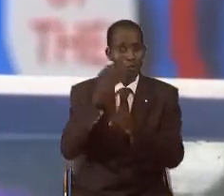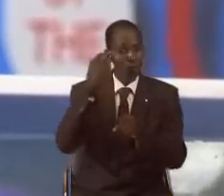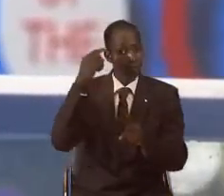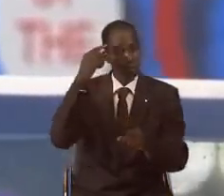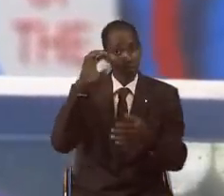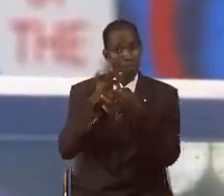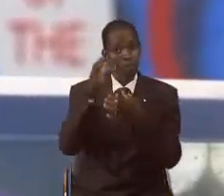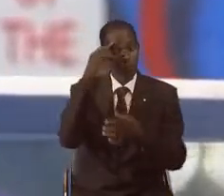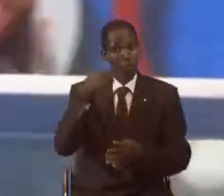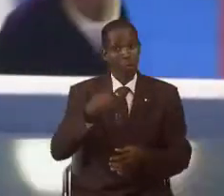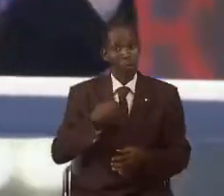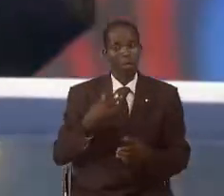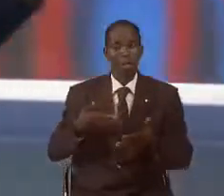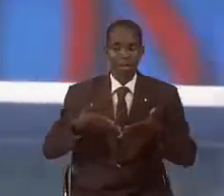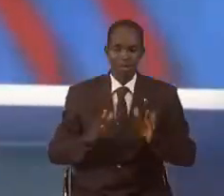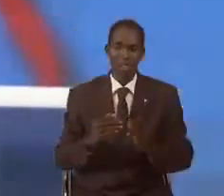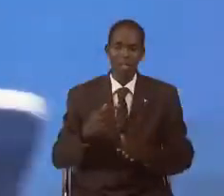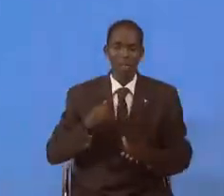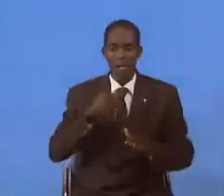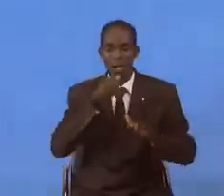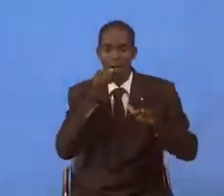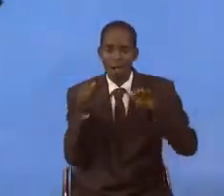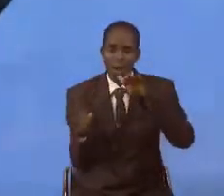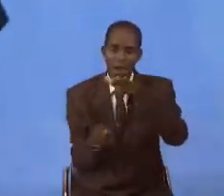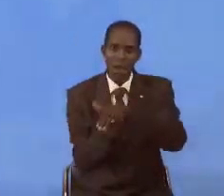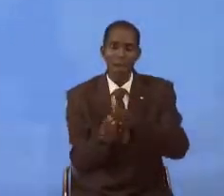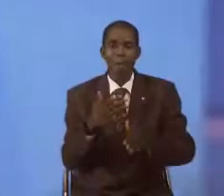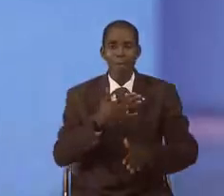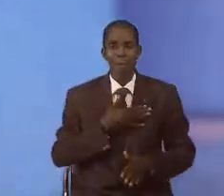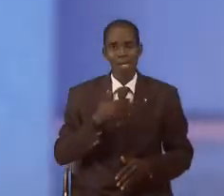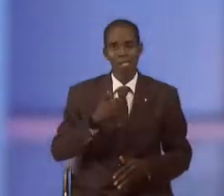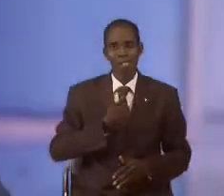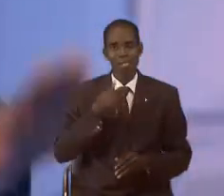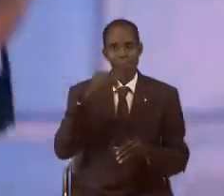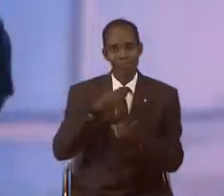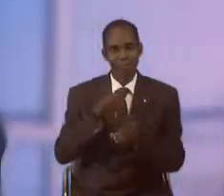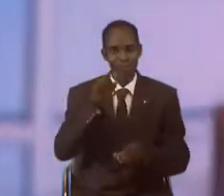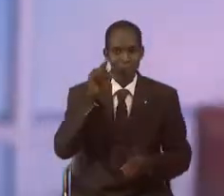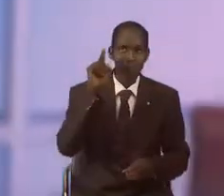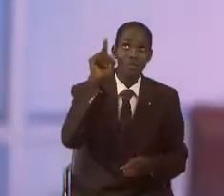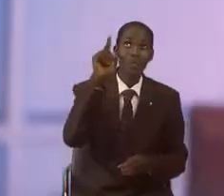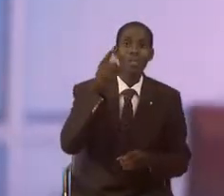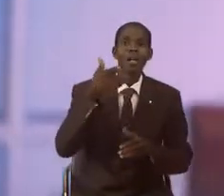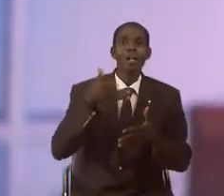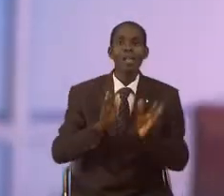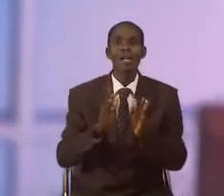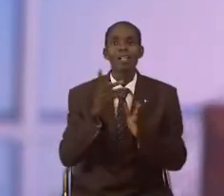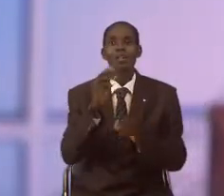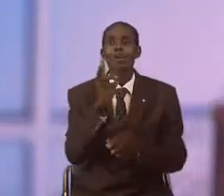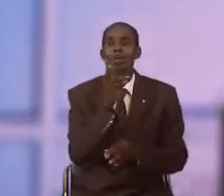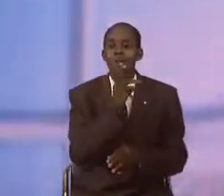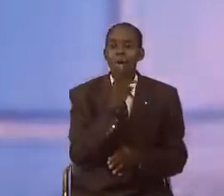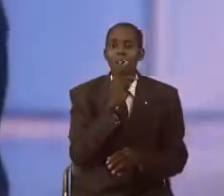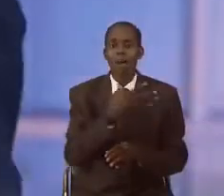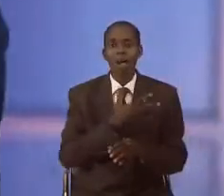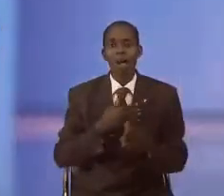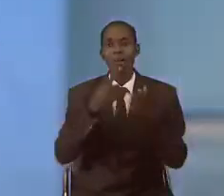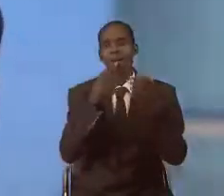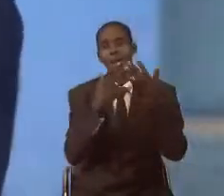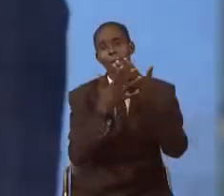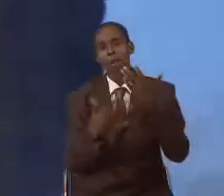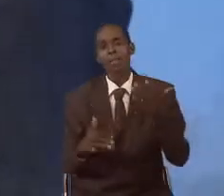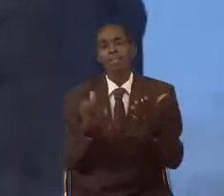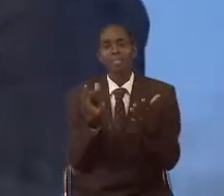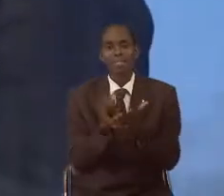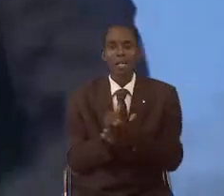ages, cleave for me. Let me hide myself in thee. Let the